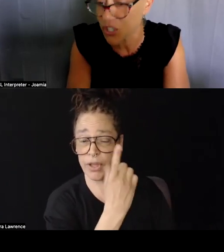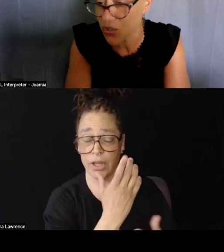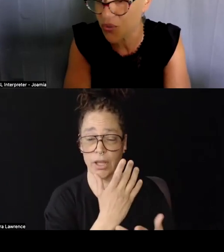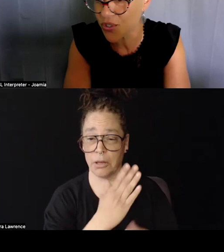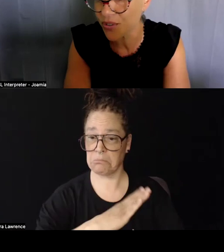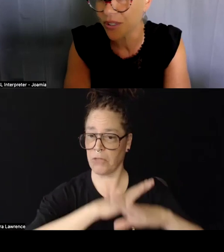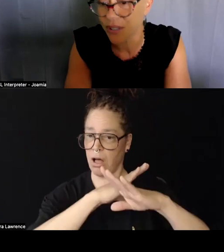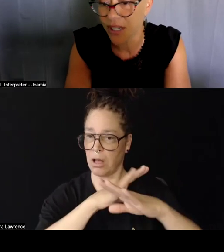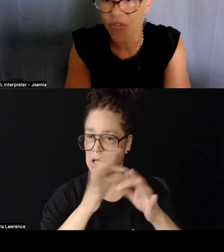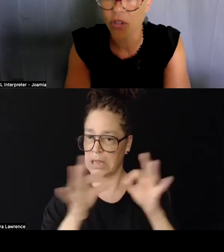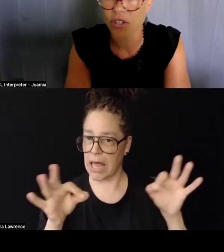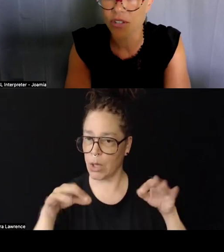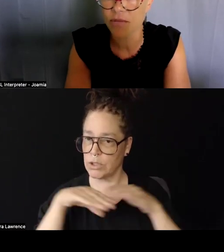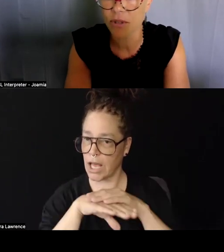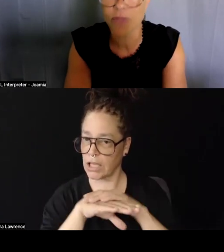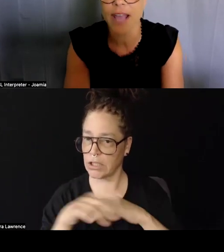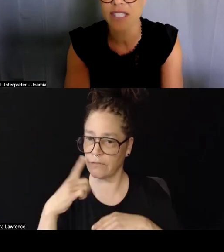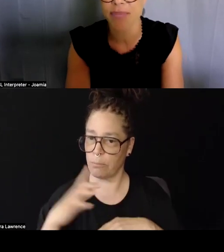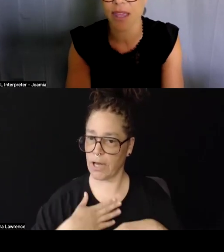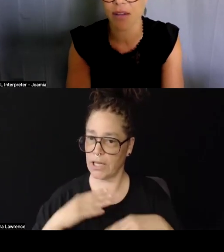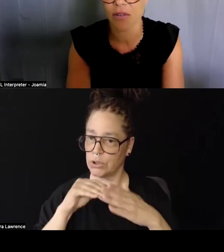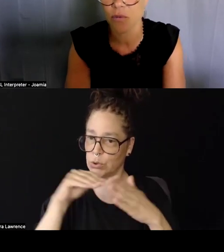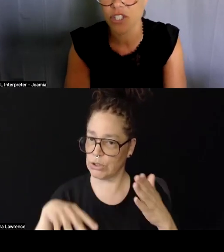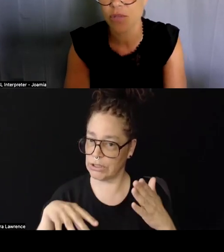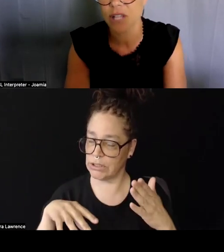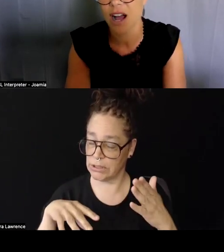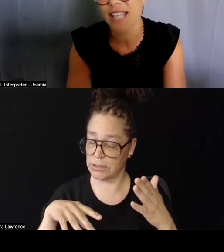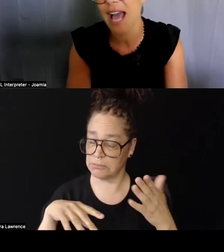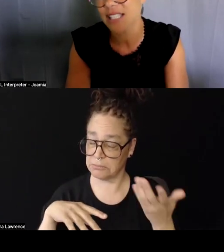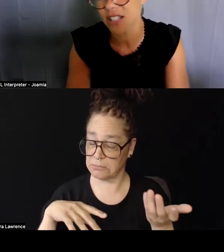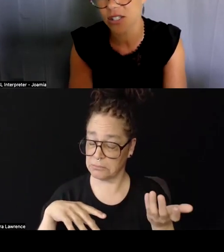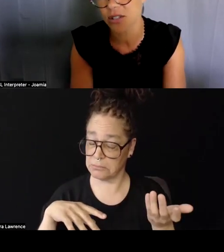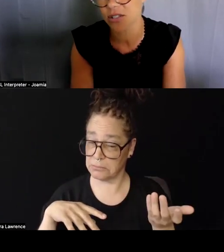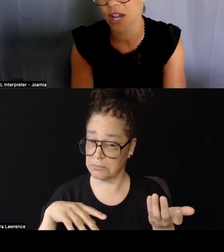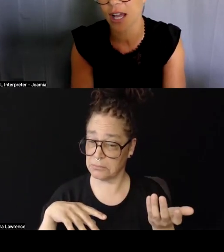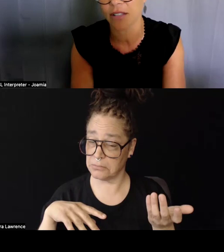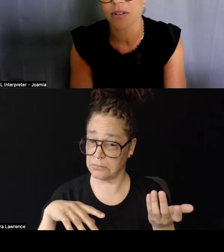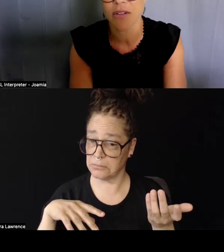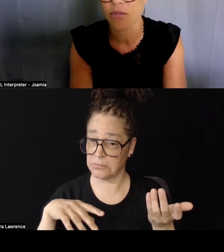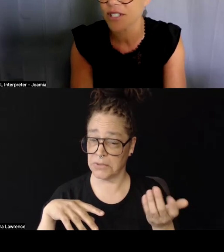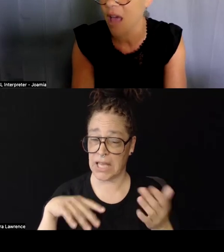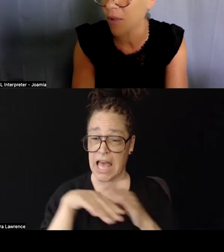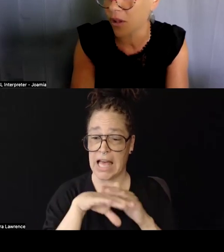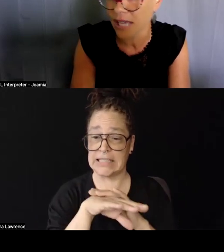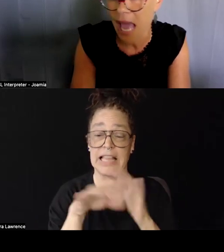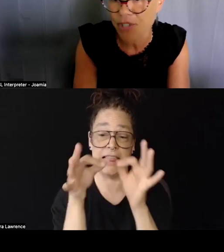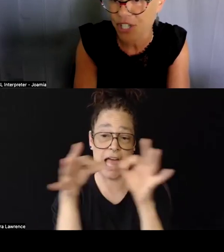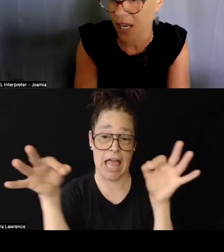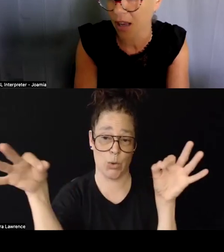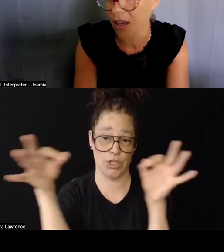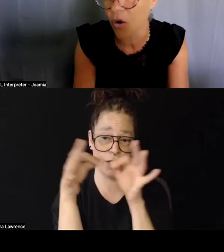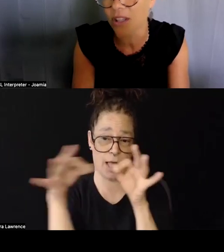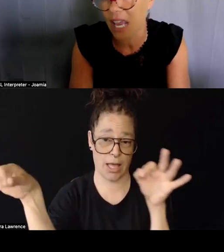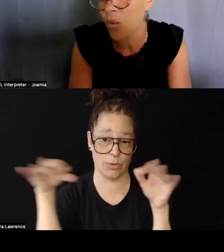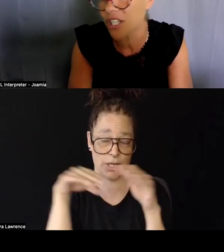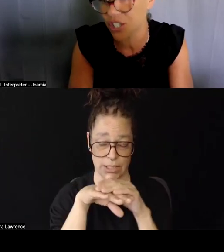cannot choose. If you find something which blocks access to the child, for example,